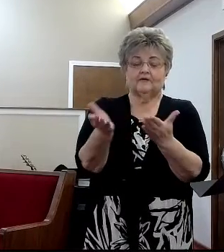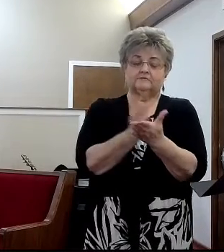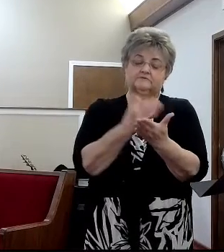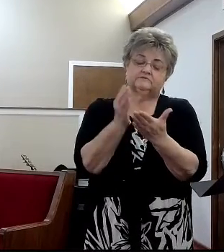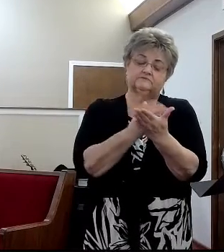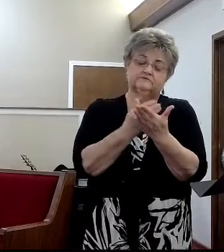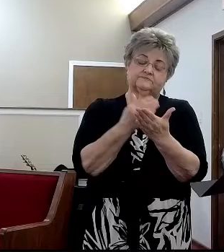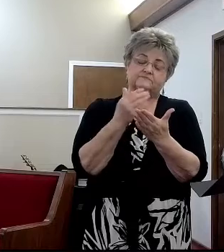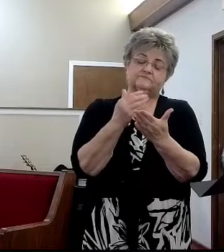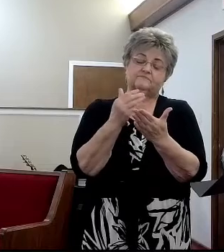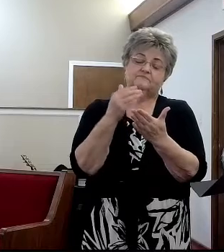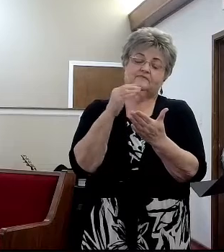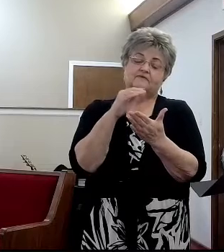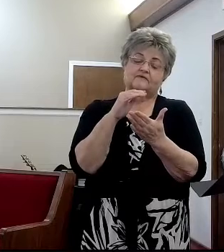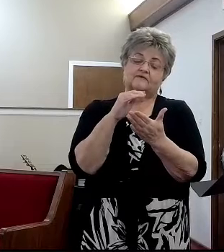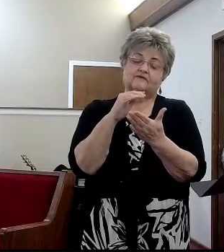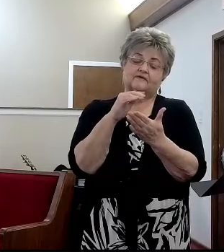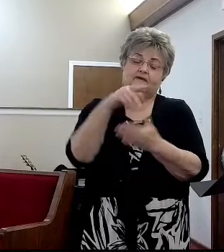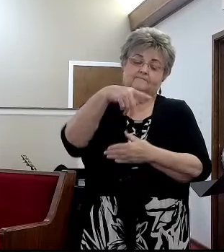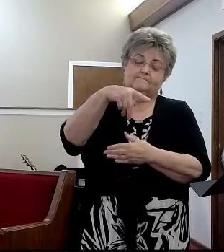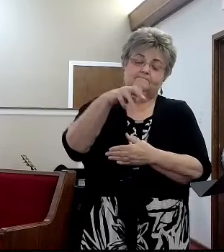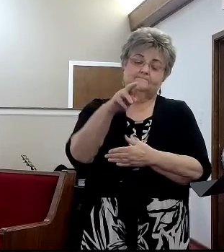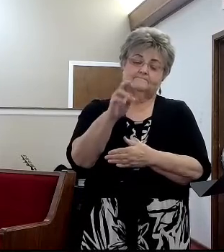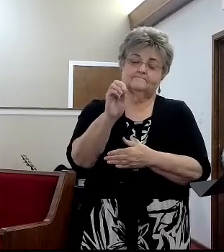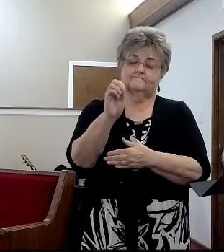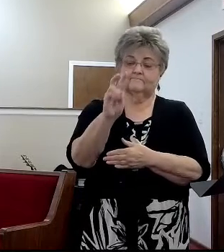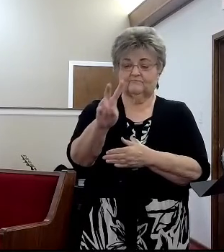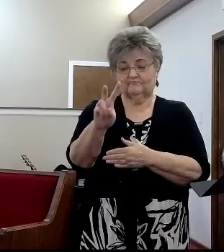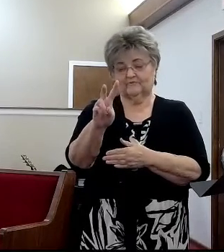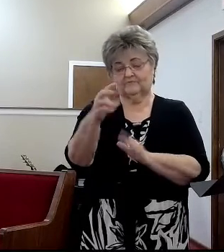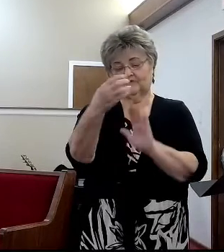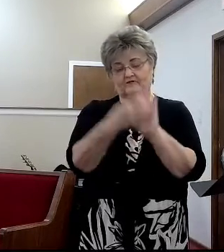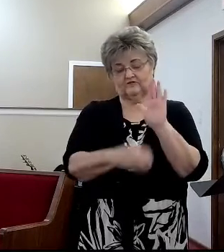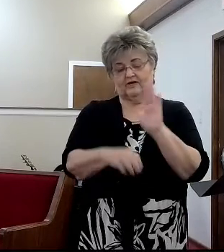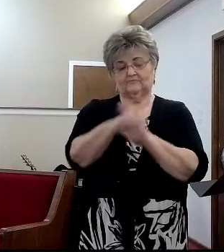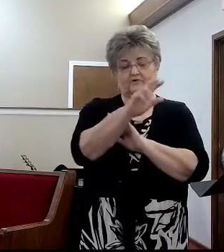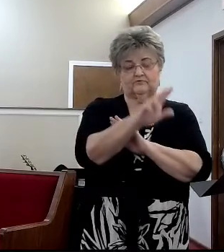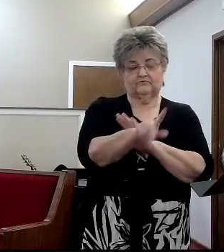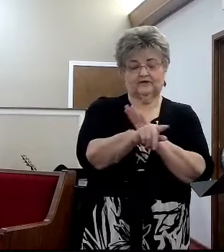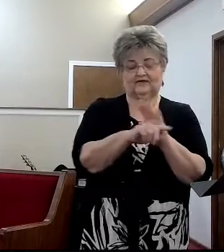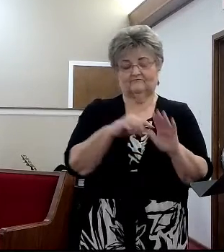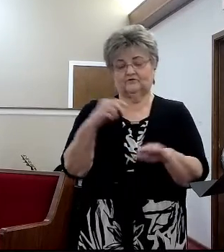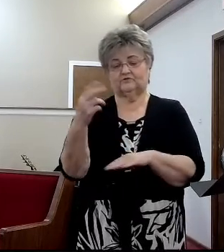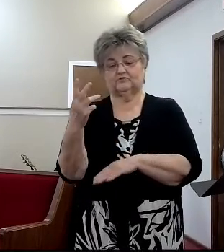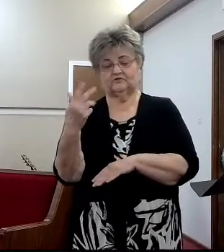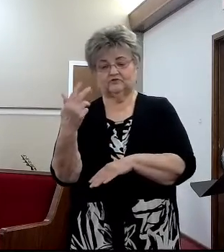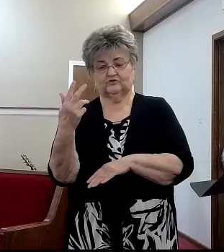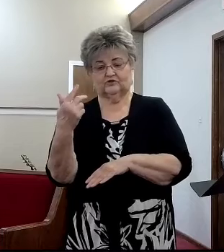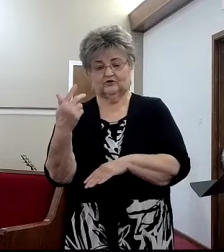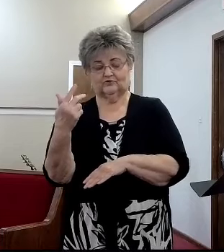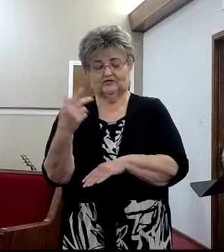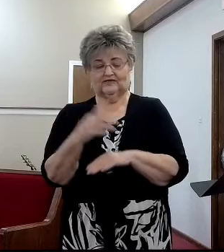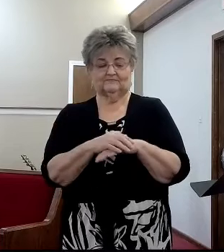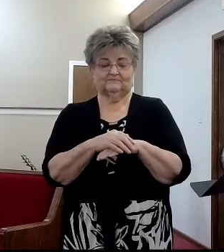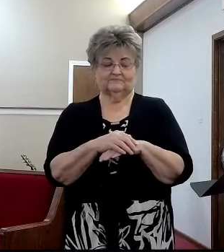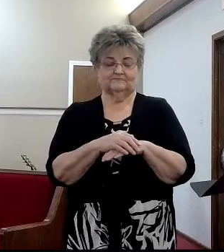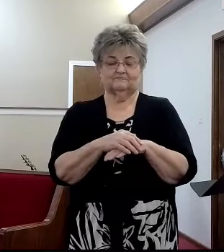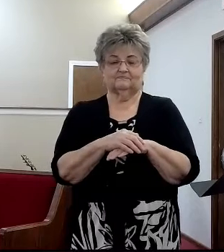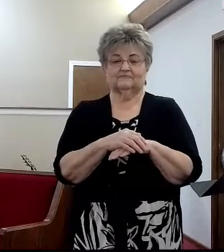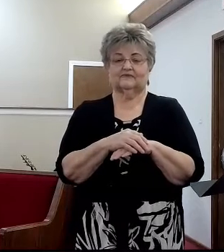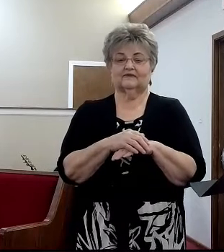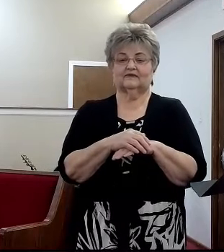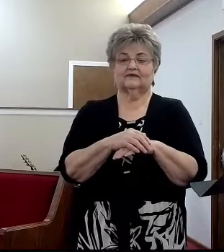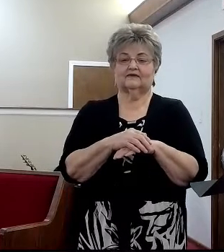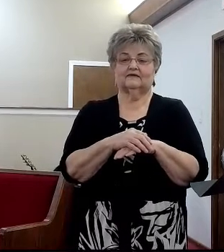well, no, we were in James last. So Proverbs 3:13. So I told you we're going Kings, 1 Kings, Proverbs, and James.